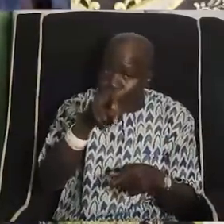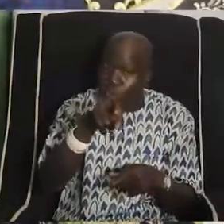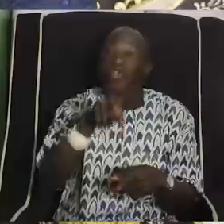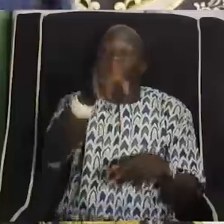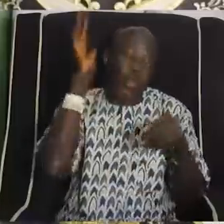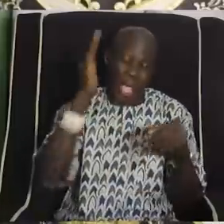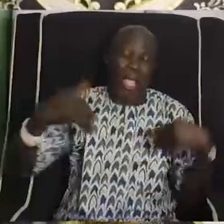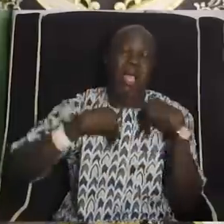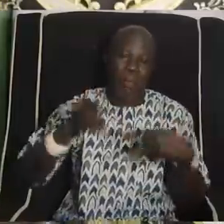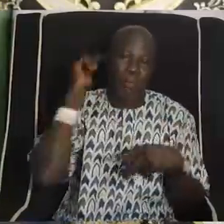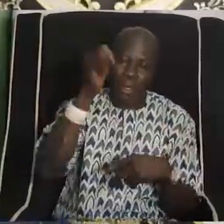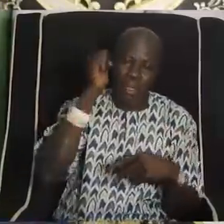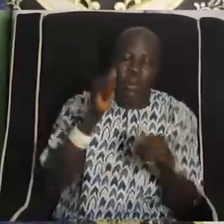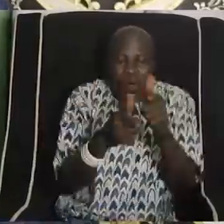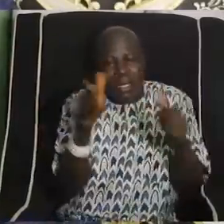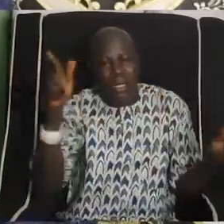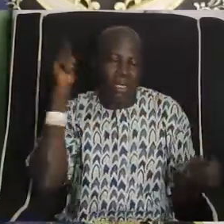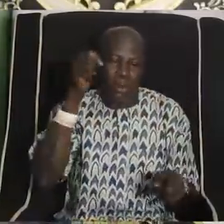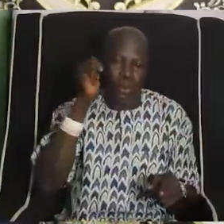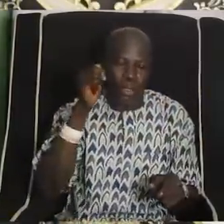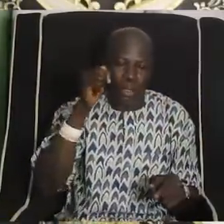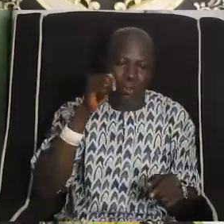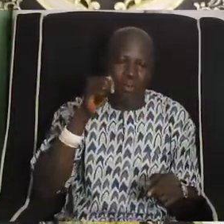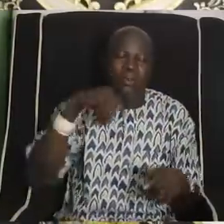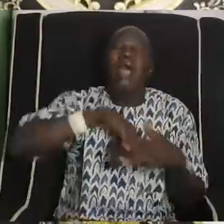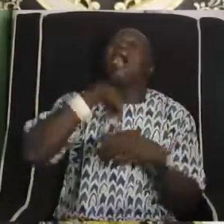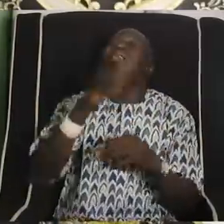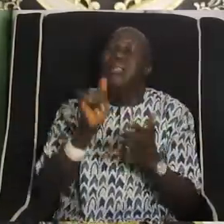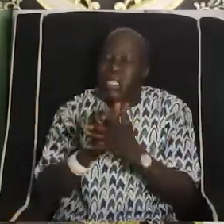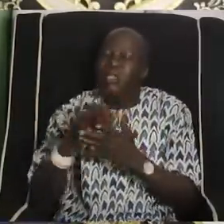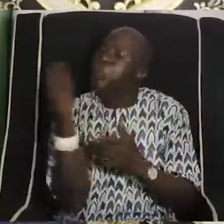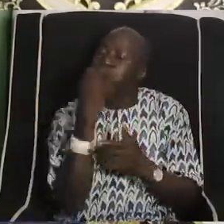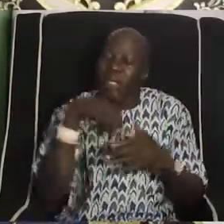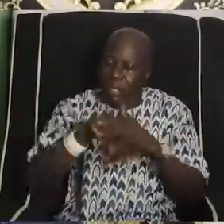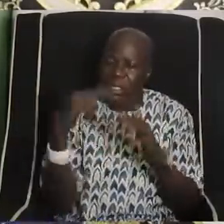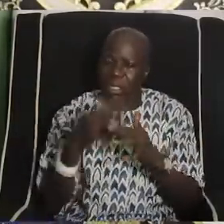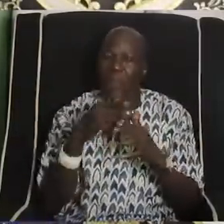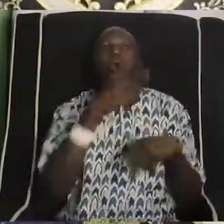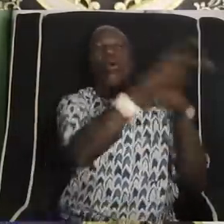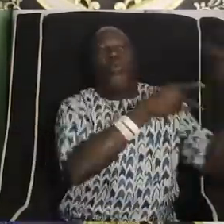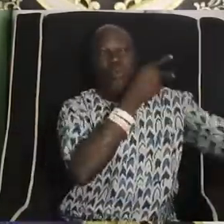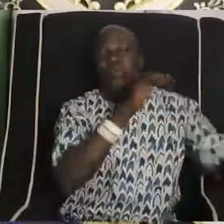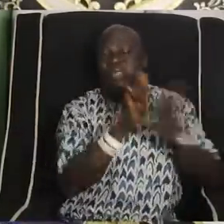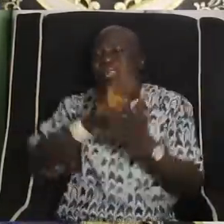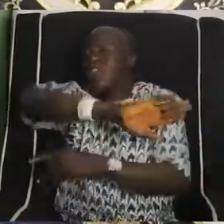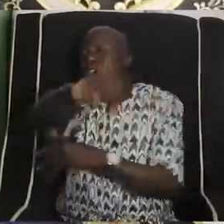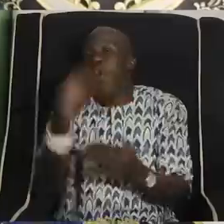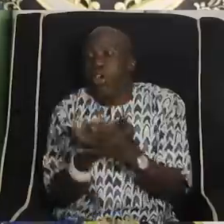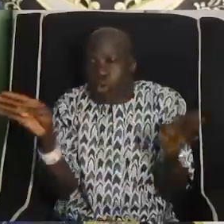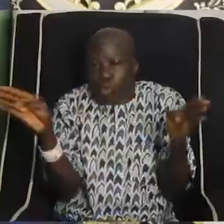Professionally testimony. Have a great testimony. I speak in the name of the